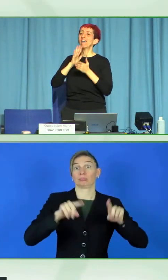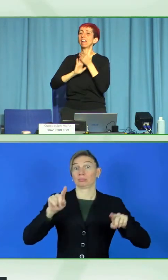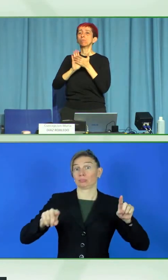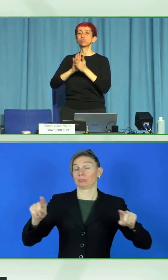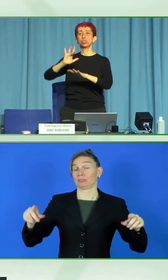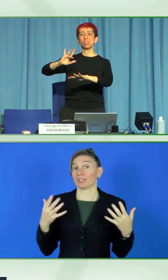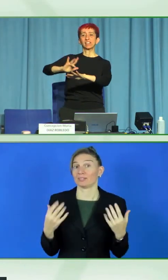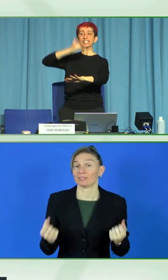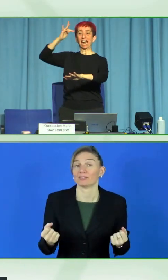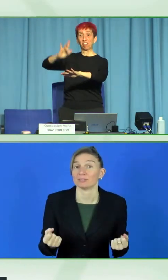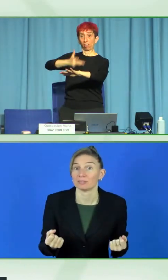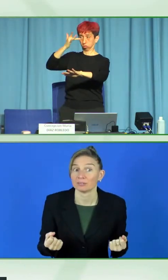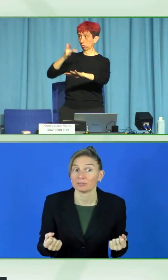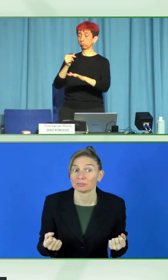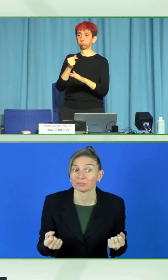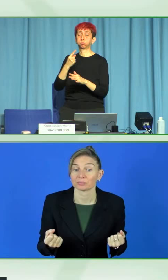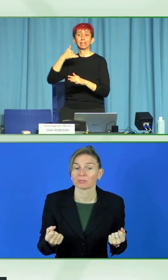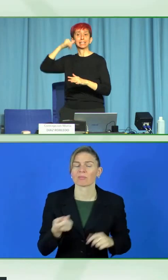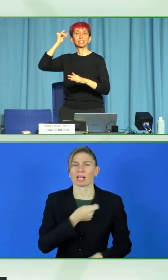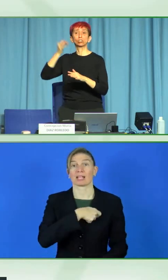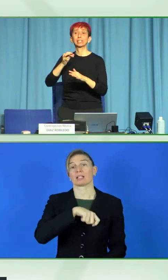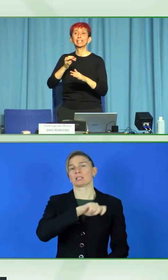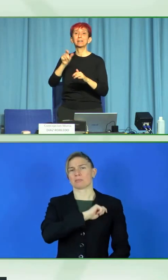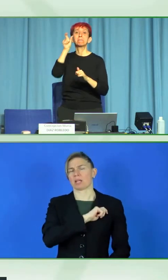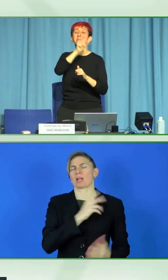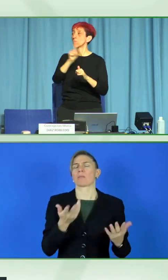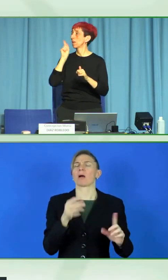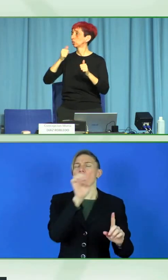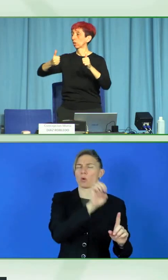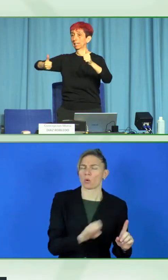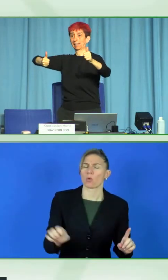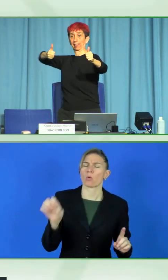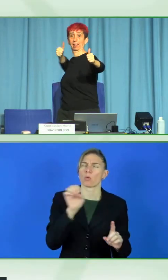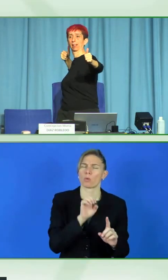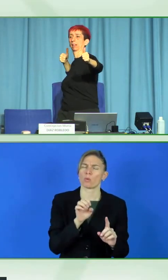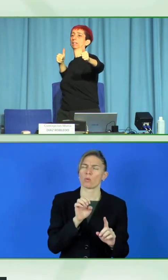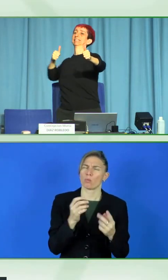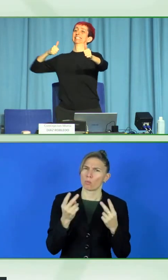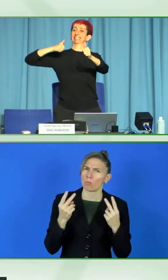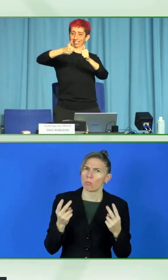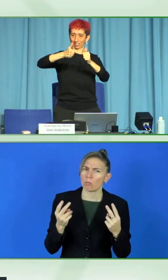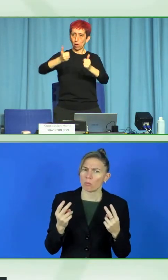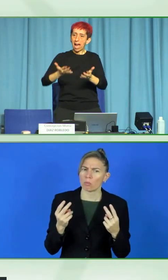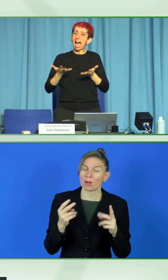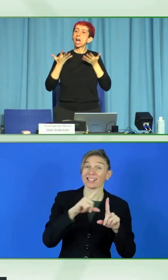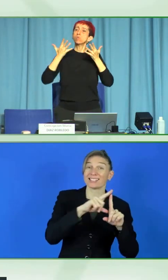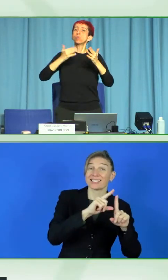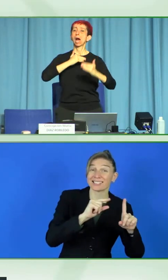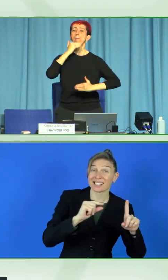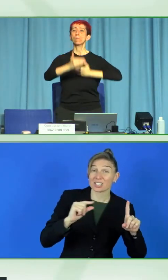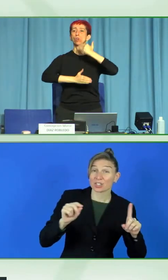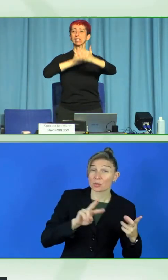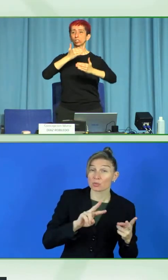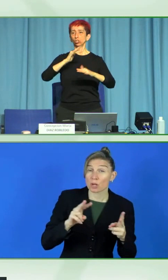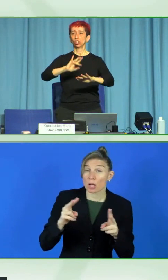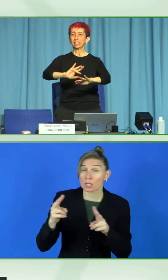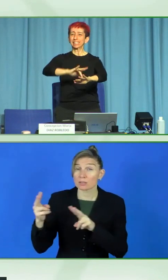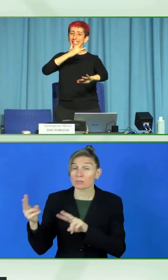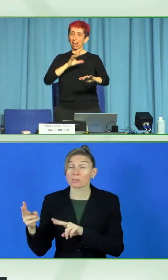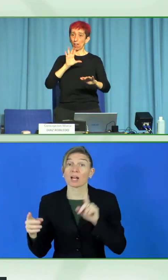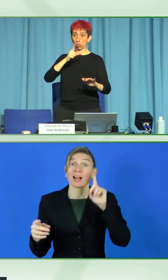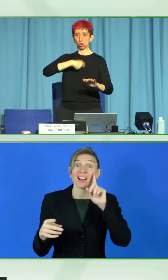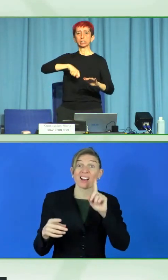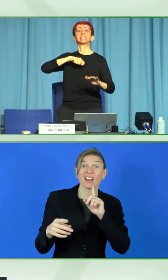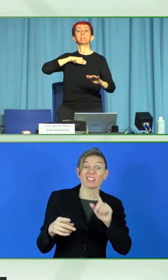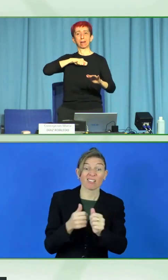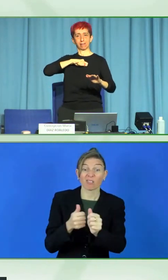not only in Spain, but in Europe, when we're talking about the digital transformation. Deaf people, we don't want to be left